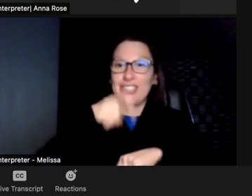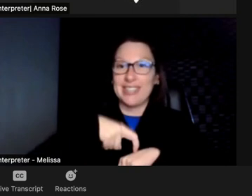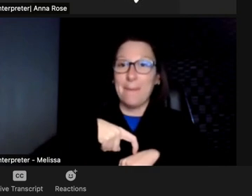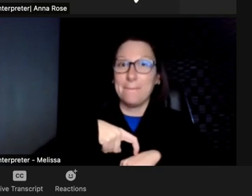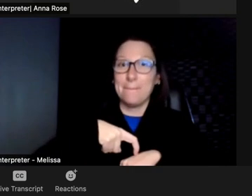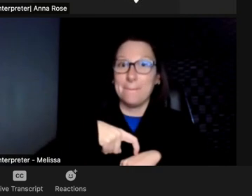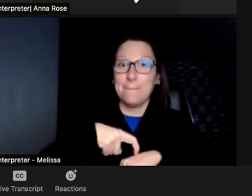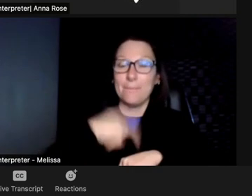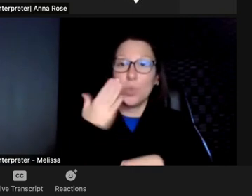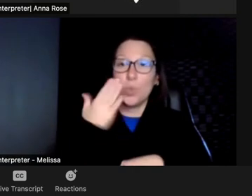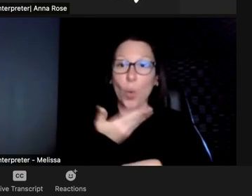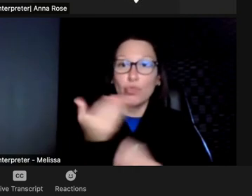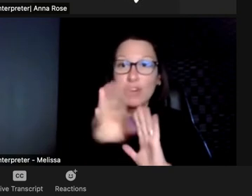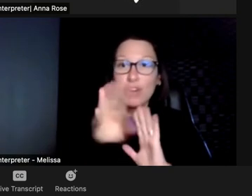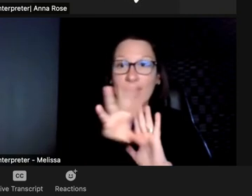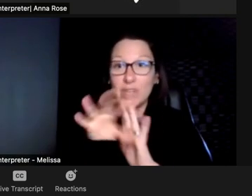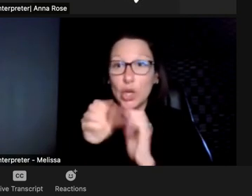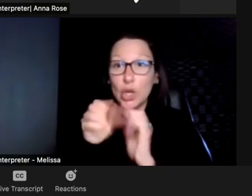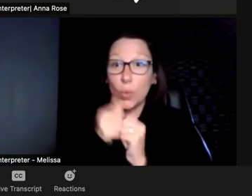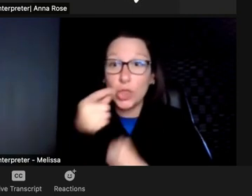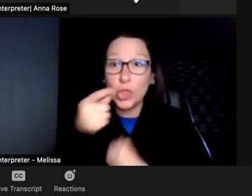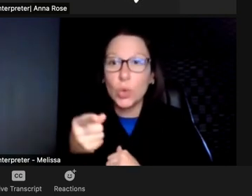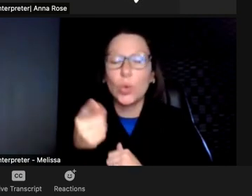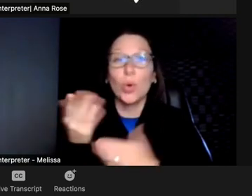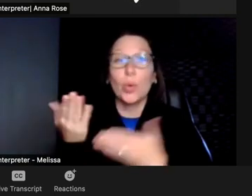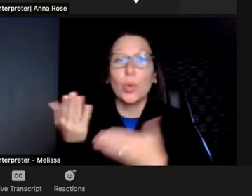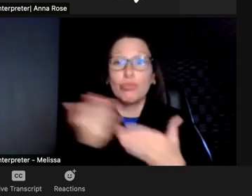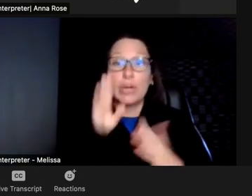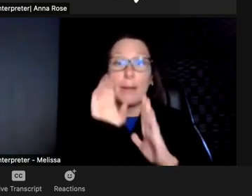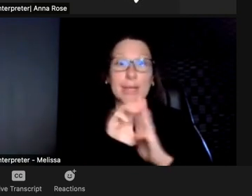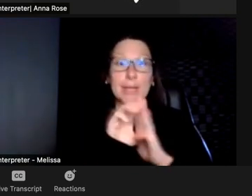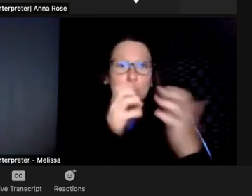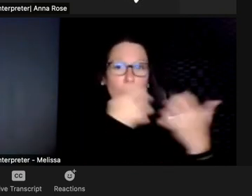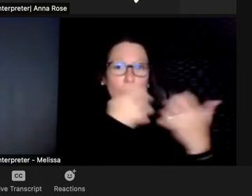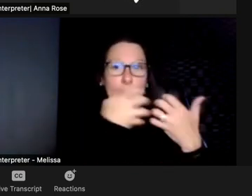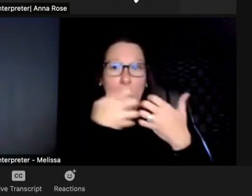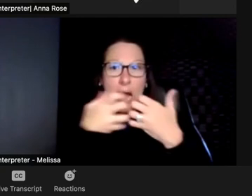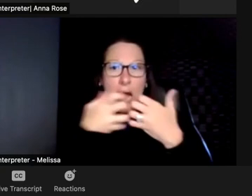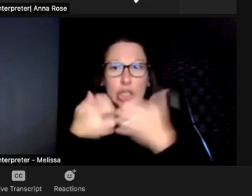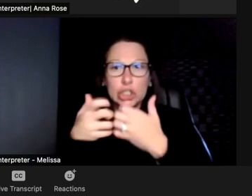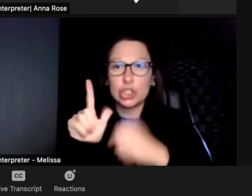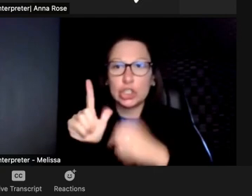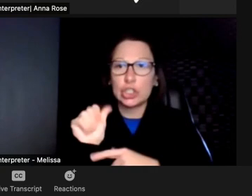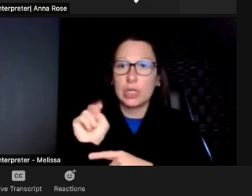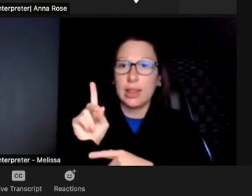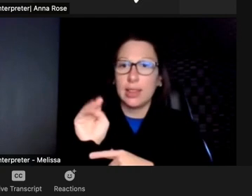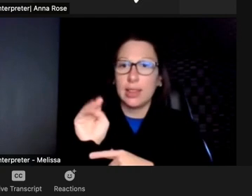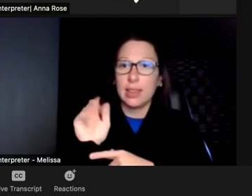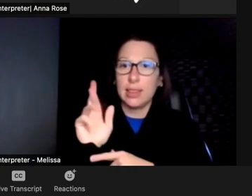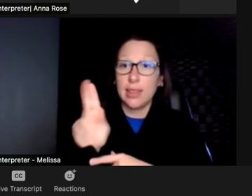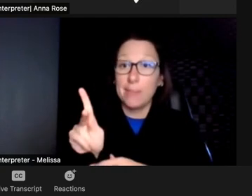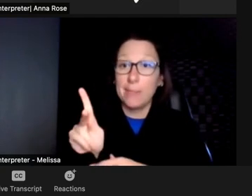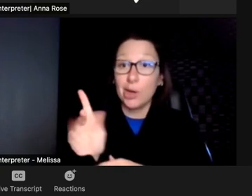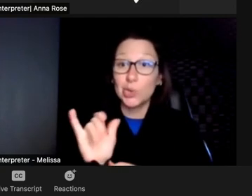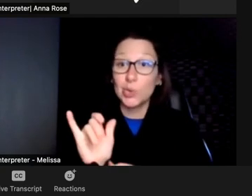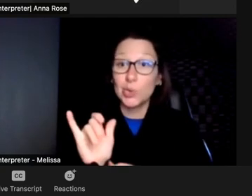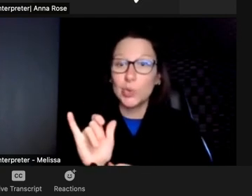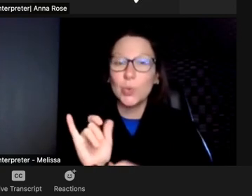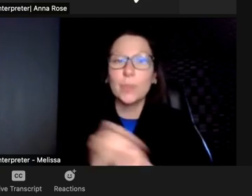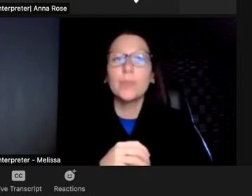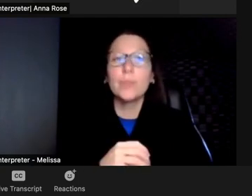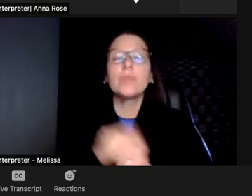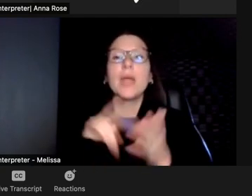with you. Take the pictures to match and pair the landmarks with you. So what you're